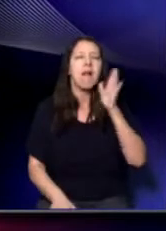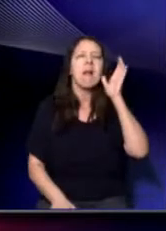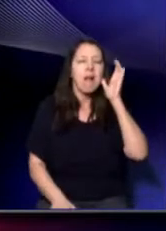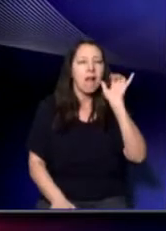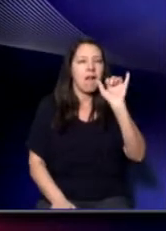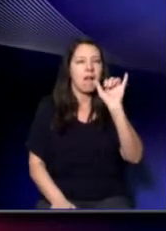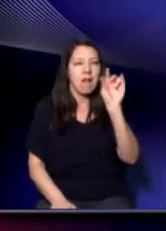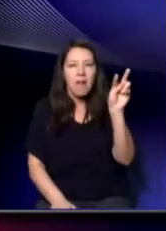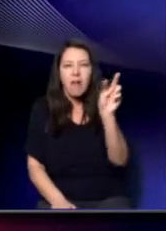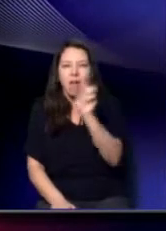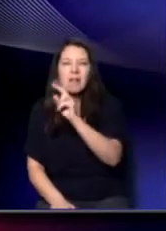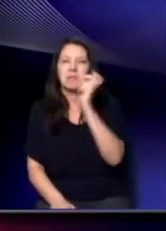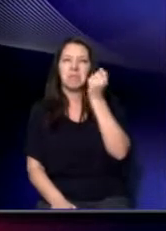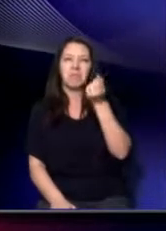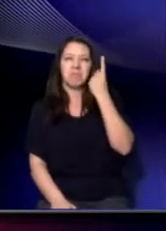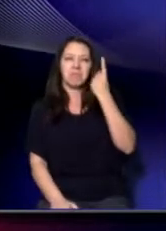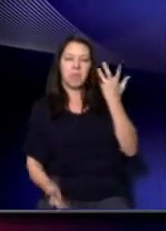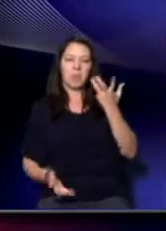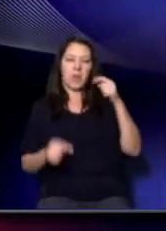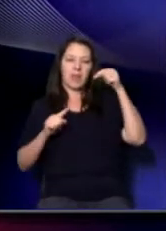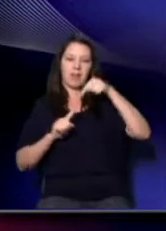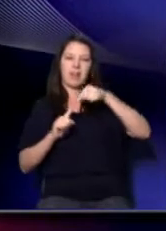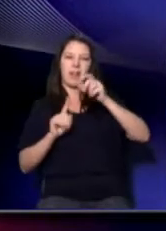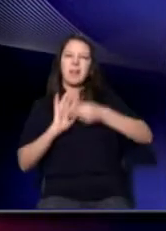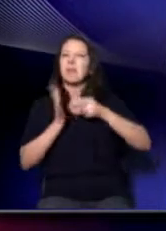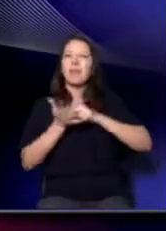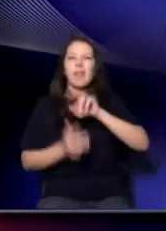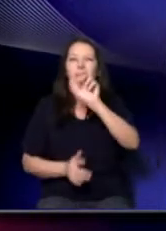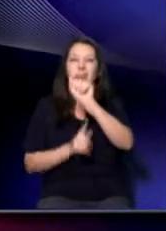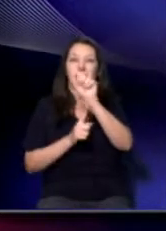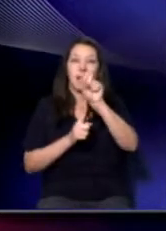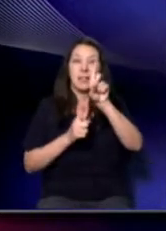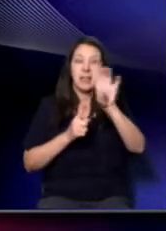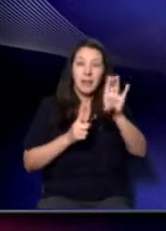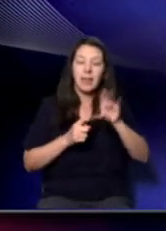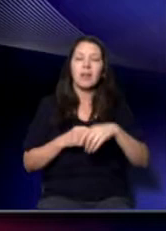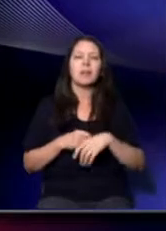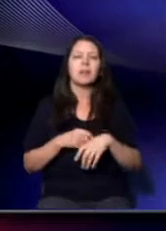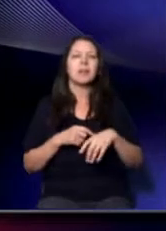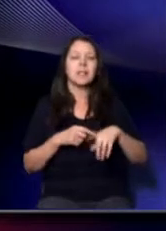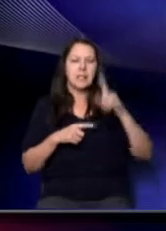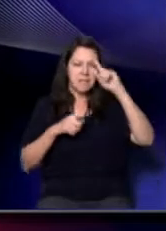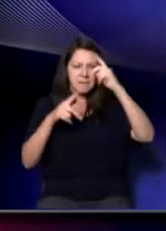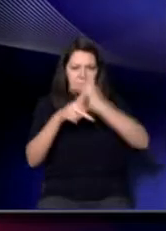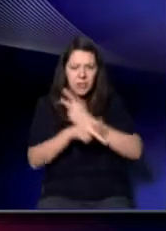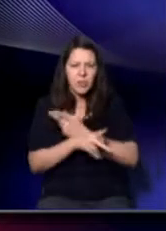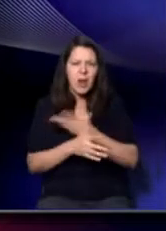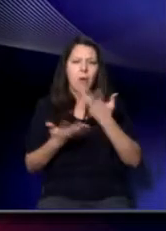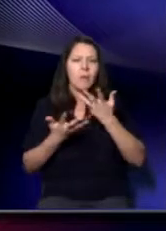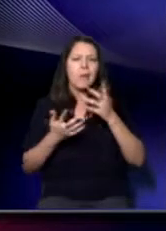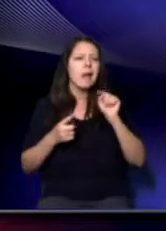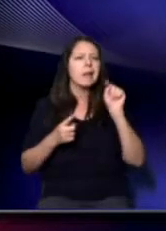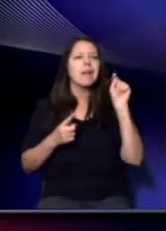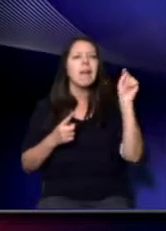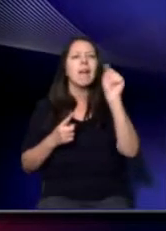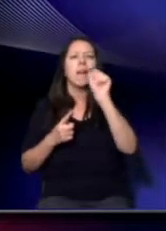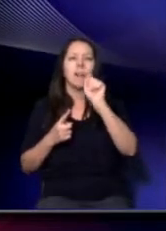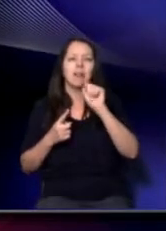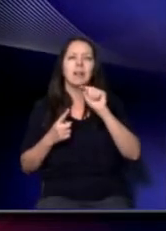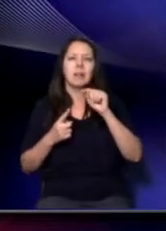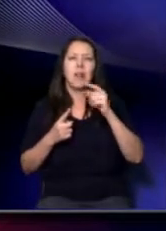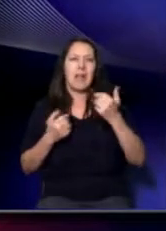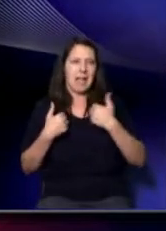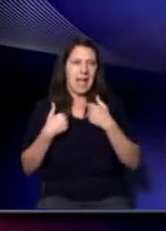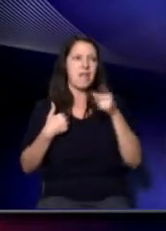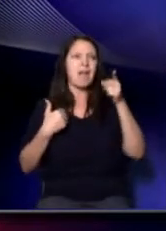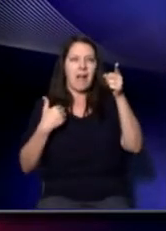what is ASDB and all of the complex different parts that we have here